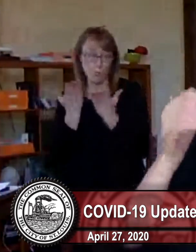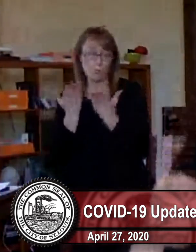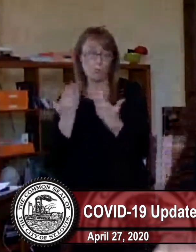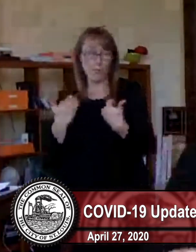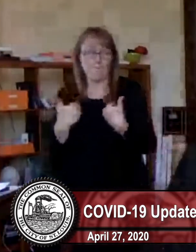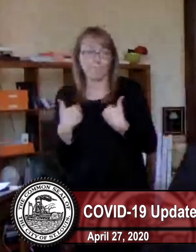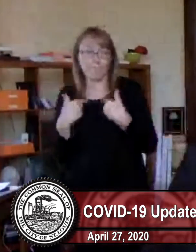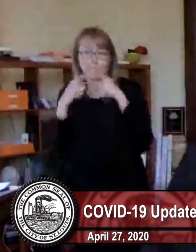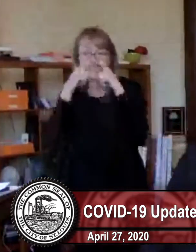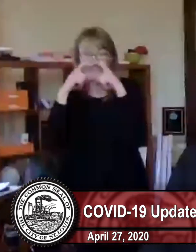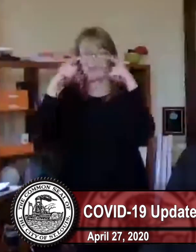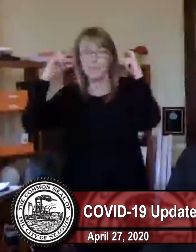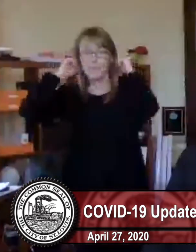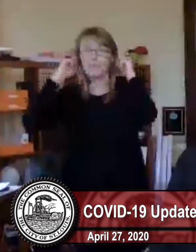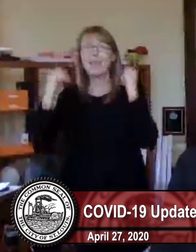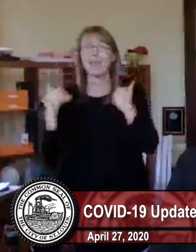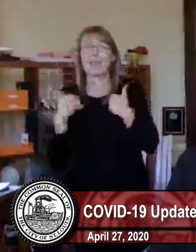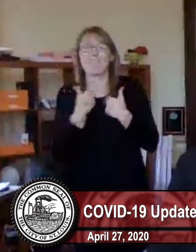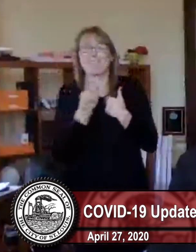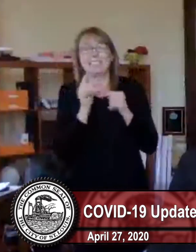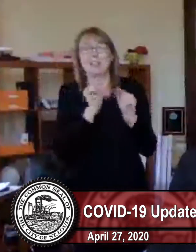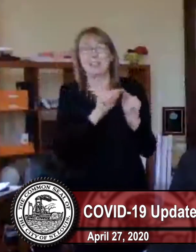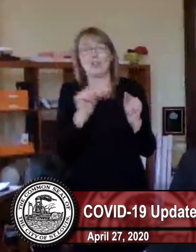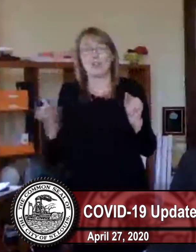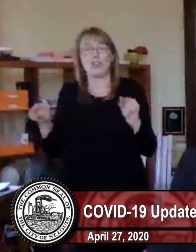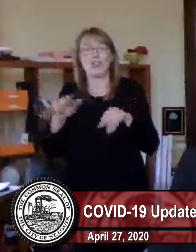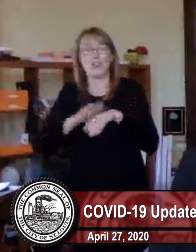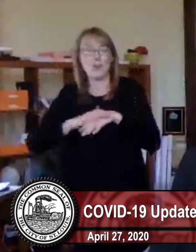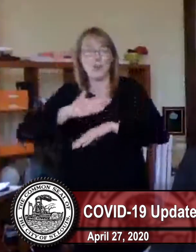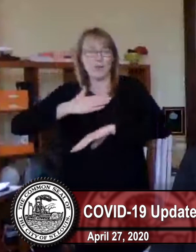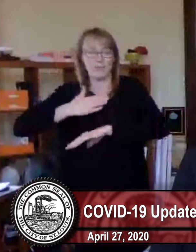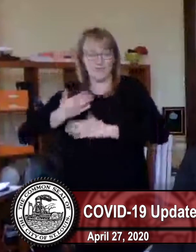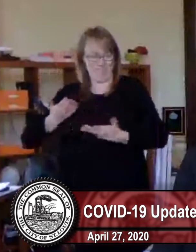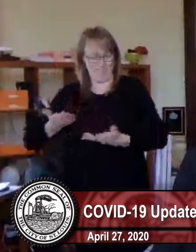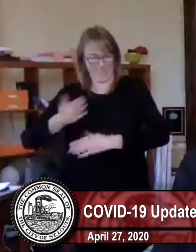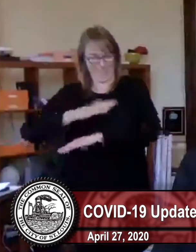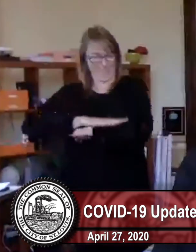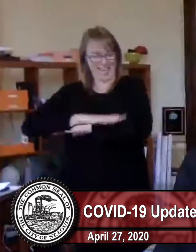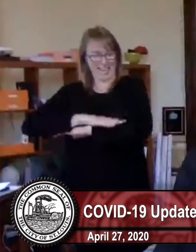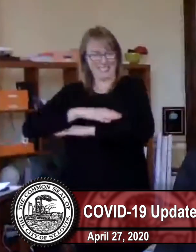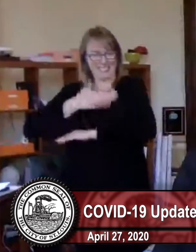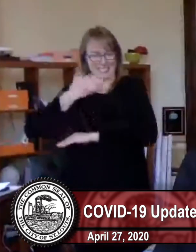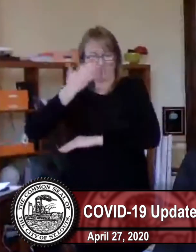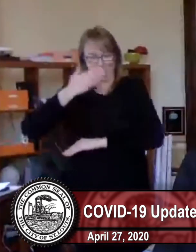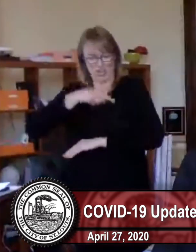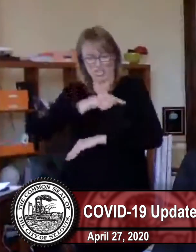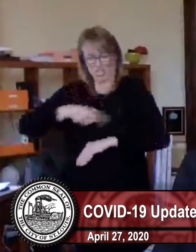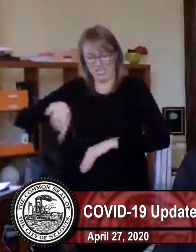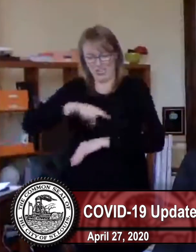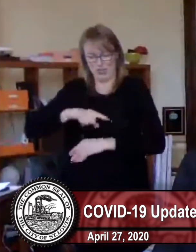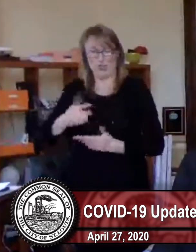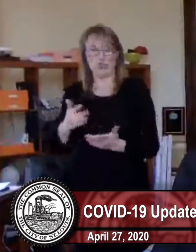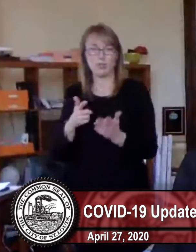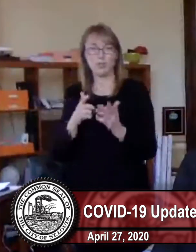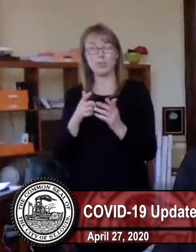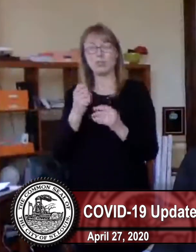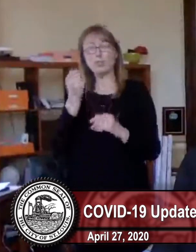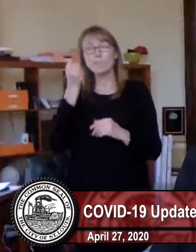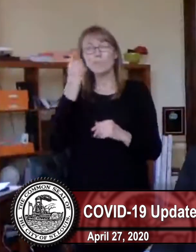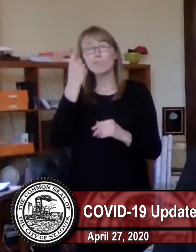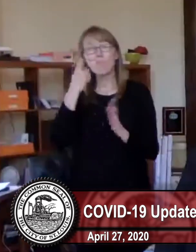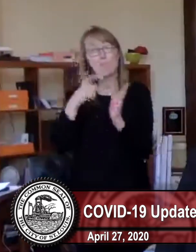got several of them laying here on my desk. And so making it